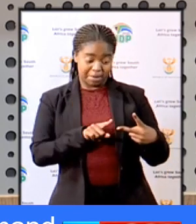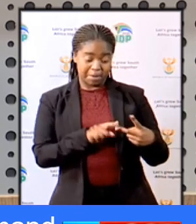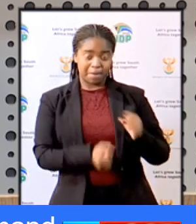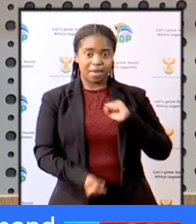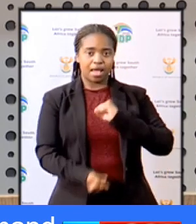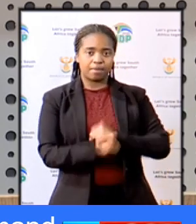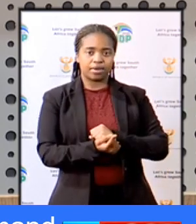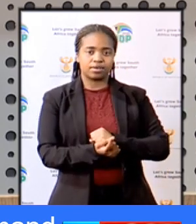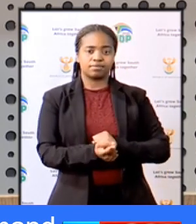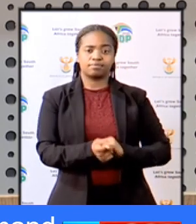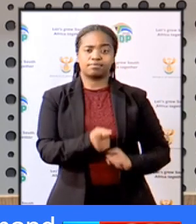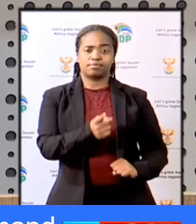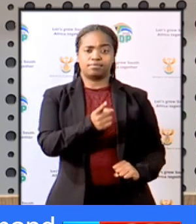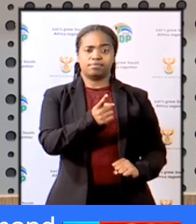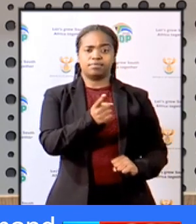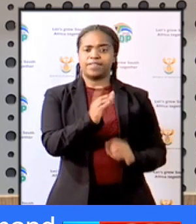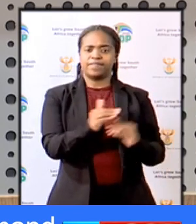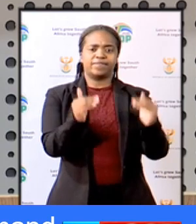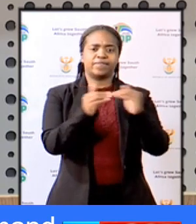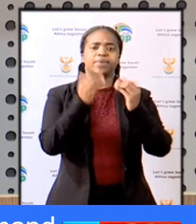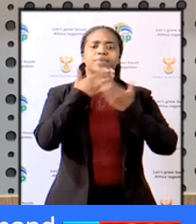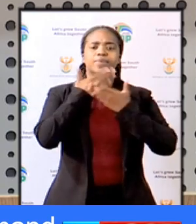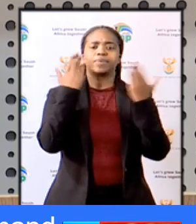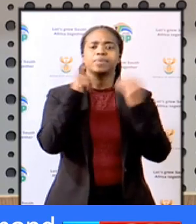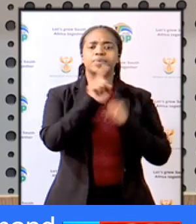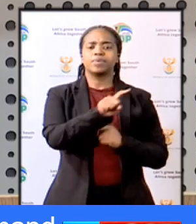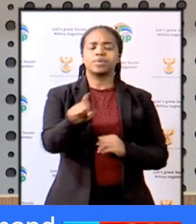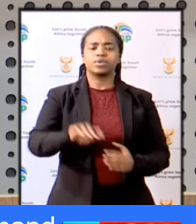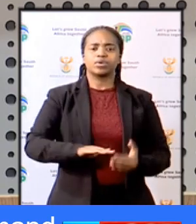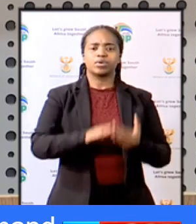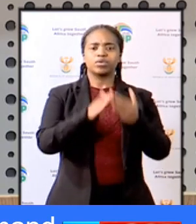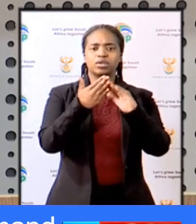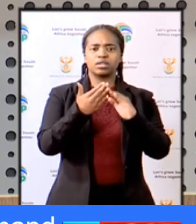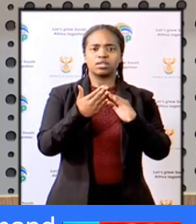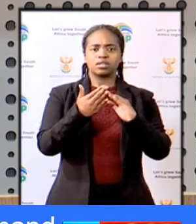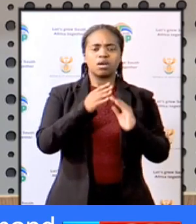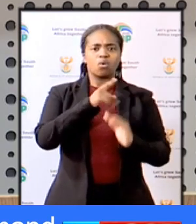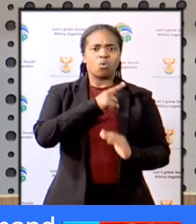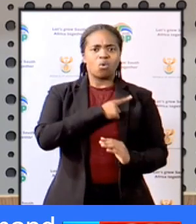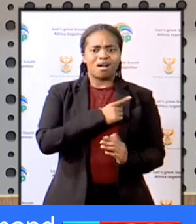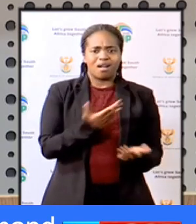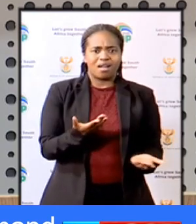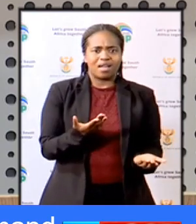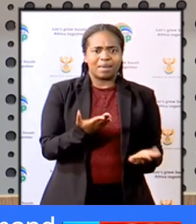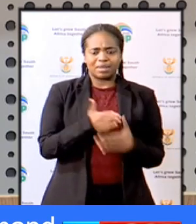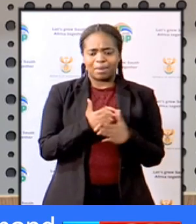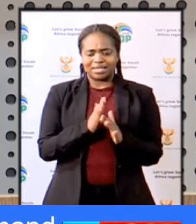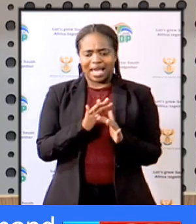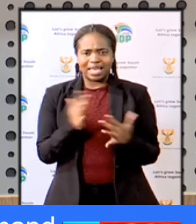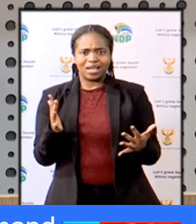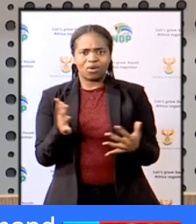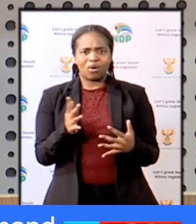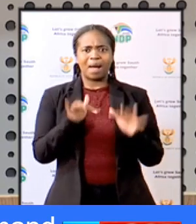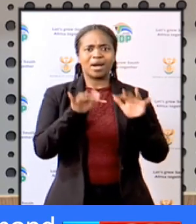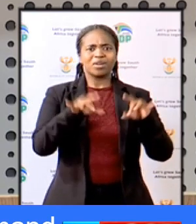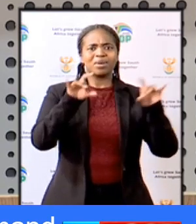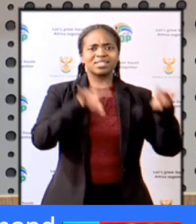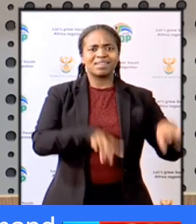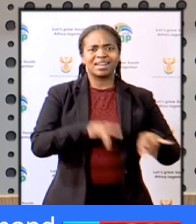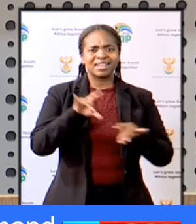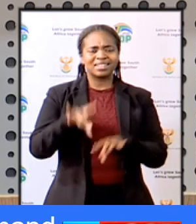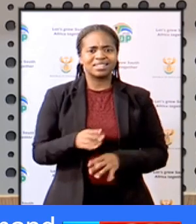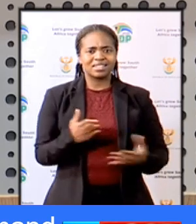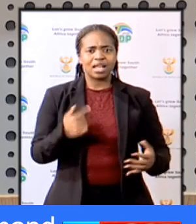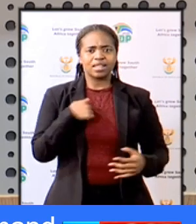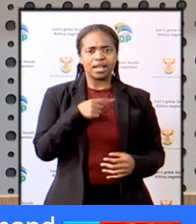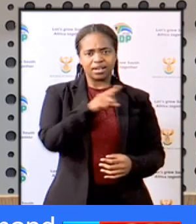is profoundly unfair to society in circumstances where we're battling a life or death